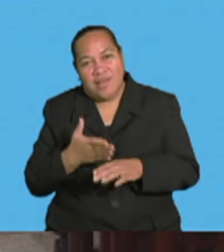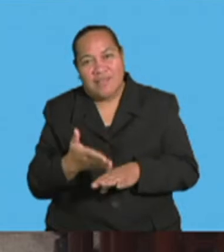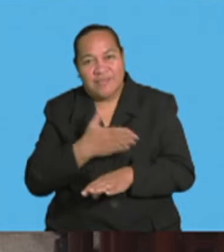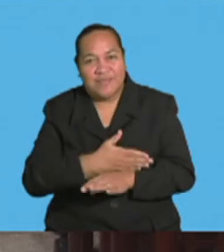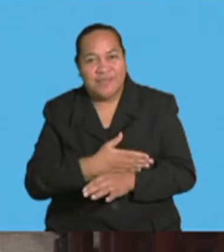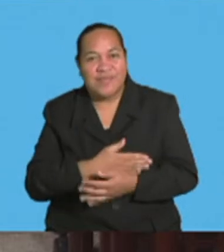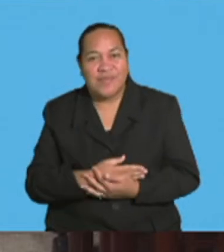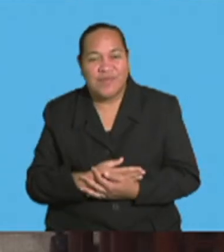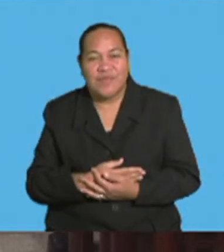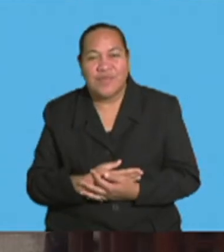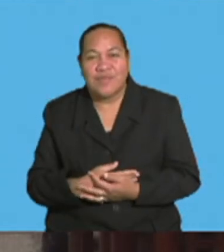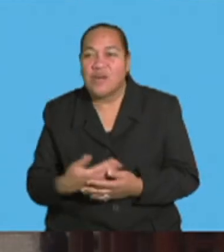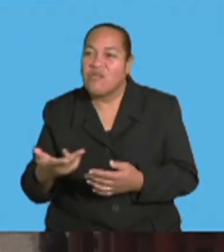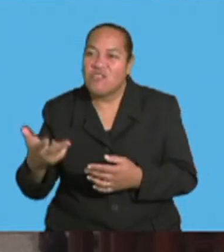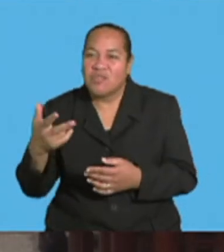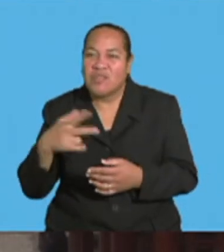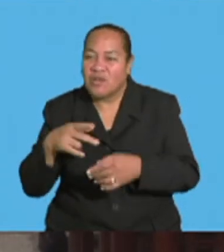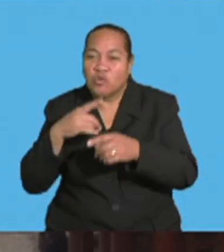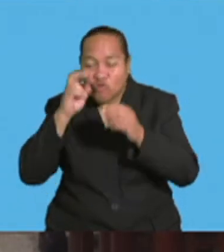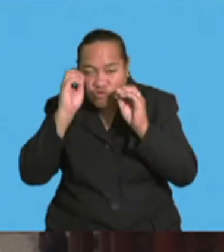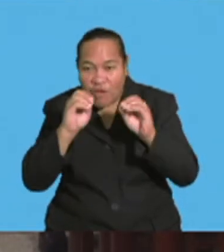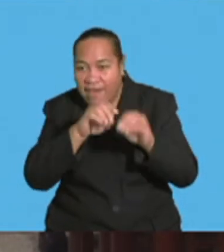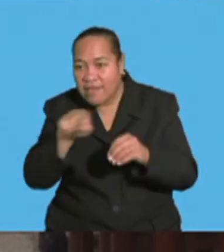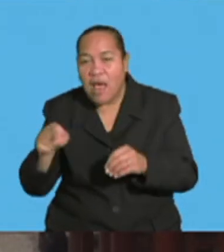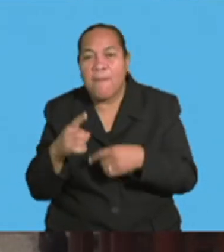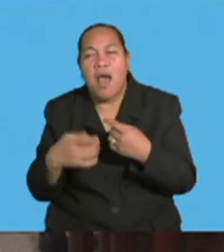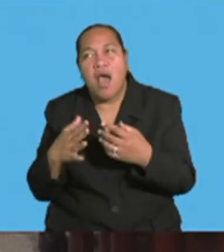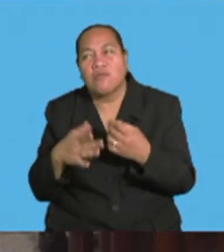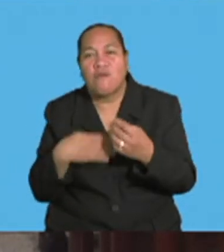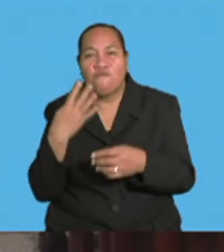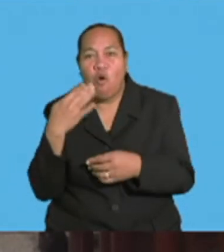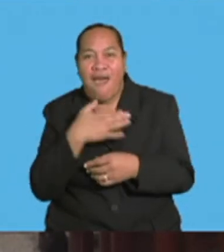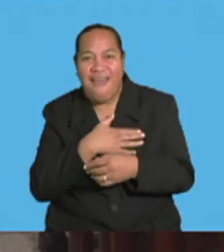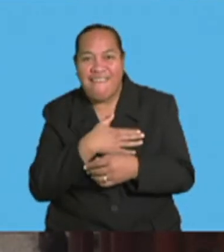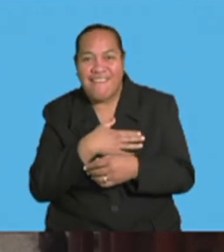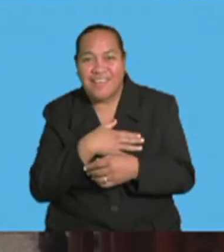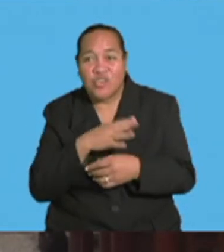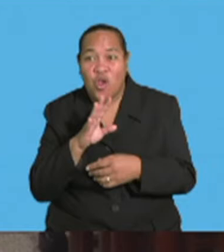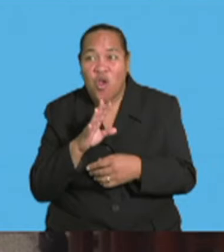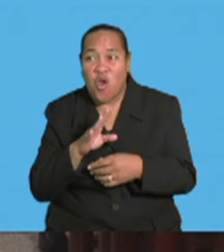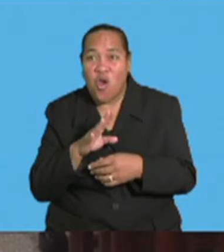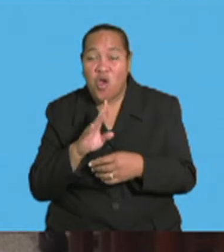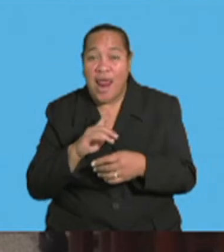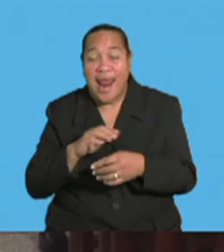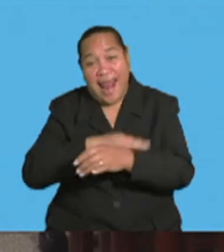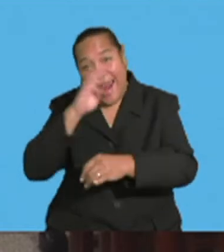with the recruitment, we have already trained about 400, and the last intake will be in July this